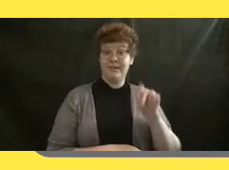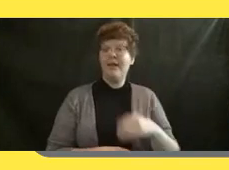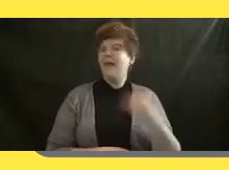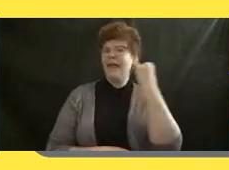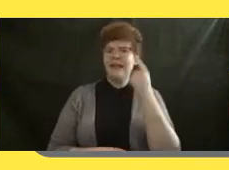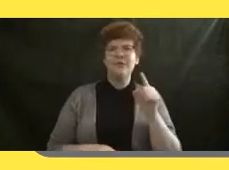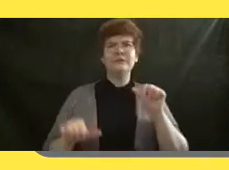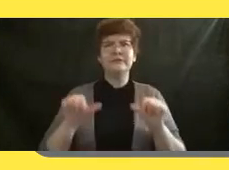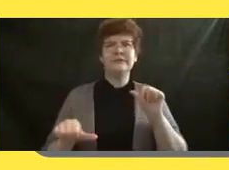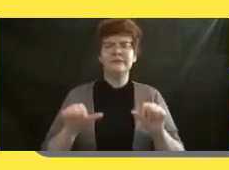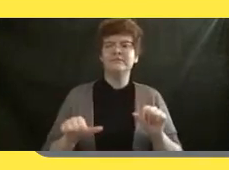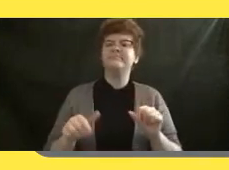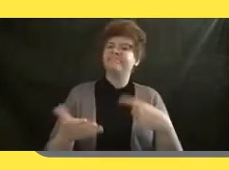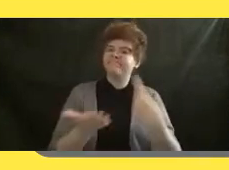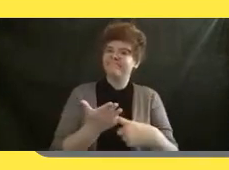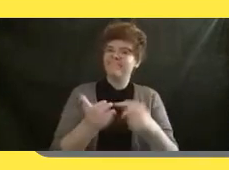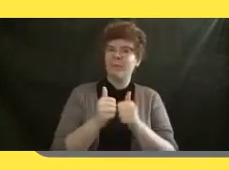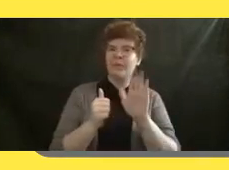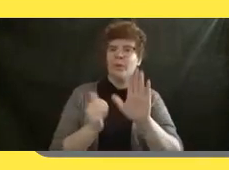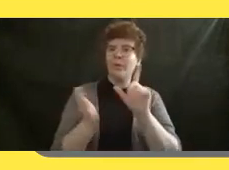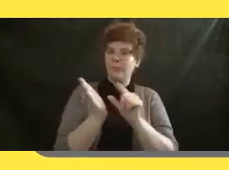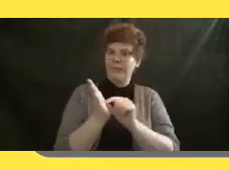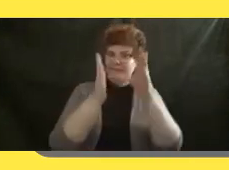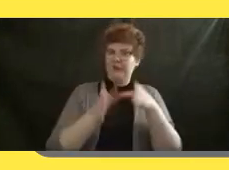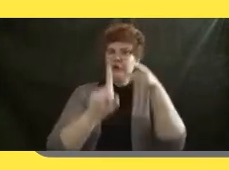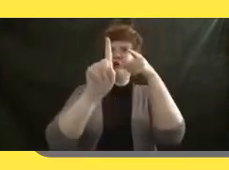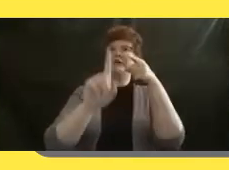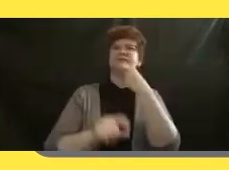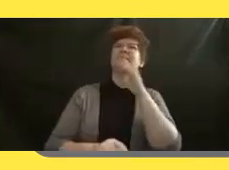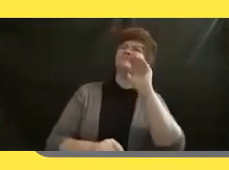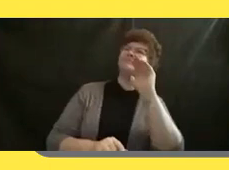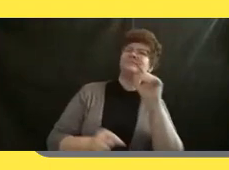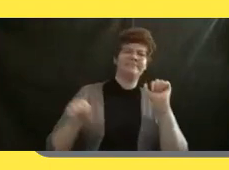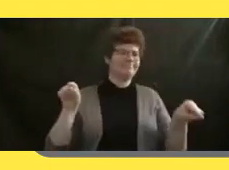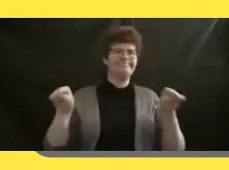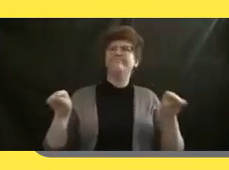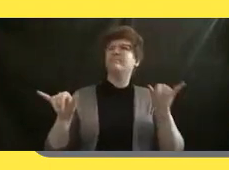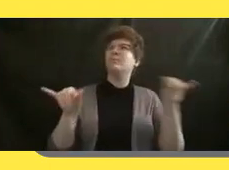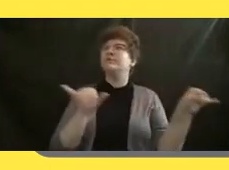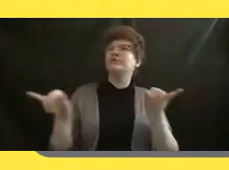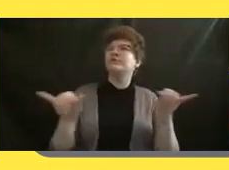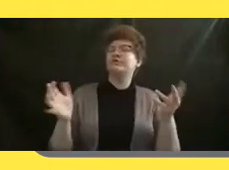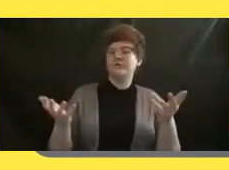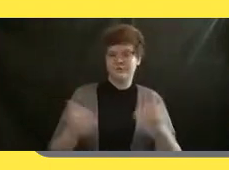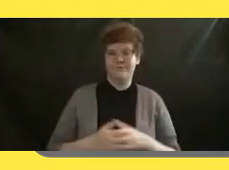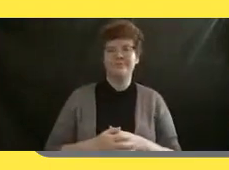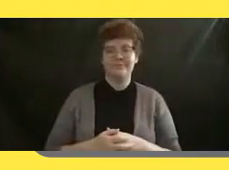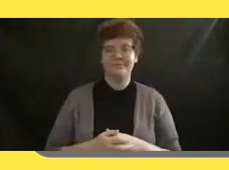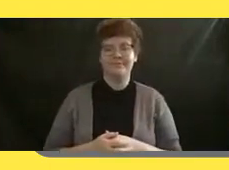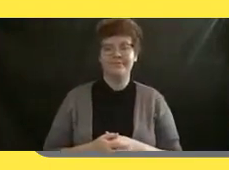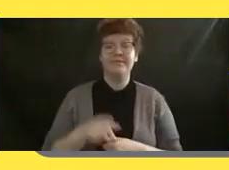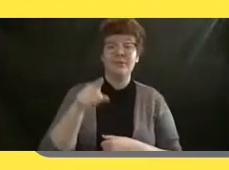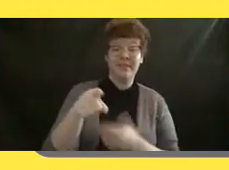I do that, it brings up my color book here. Now I'm gonna go ahead and deselect the